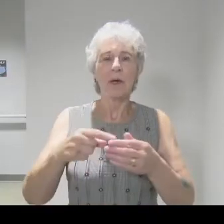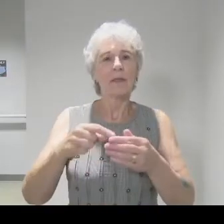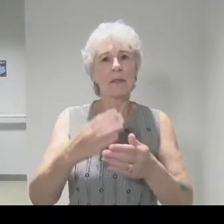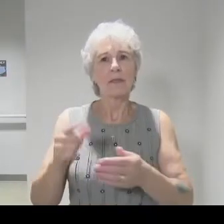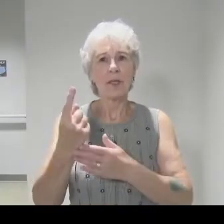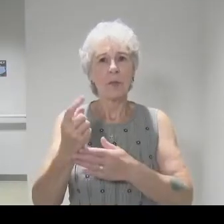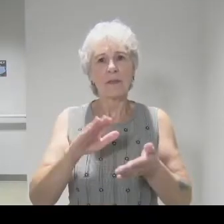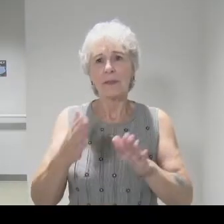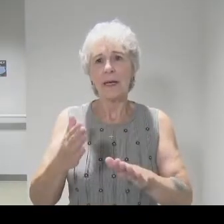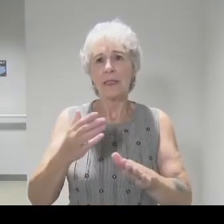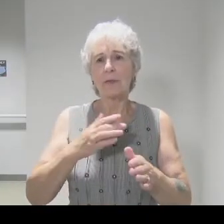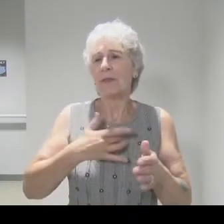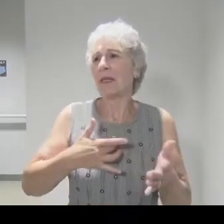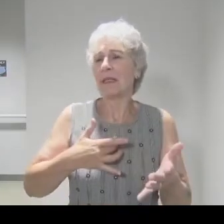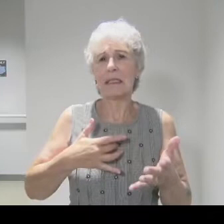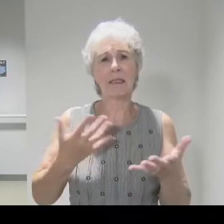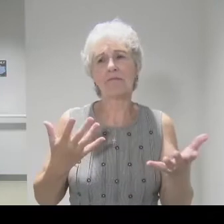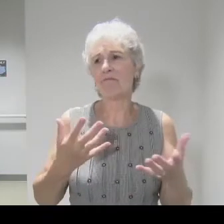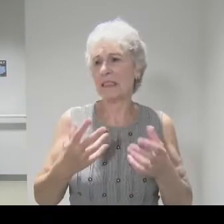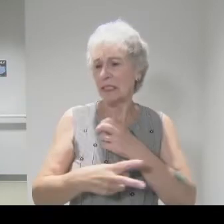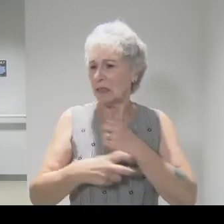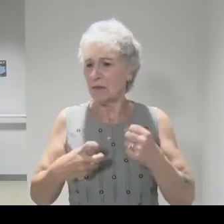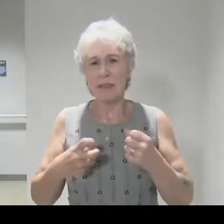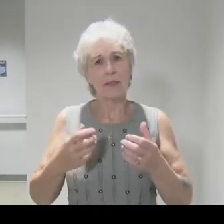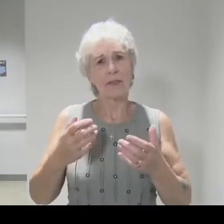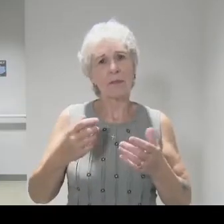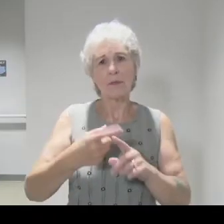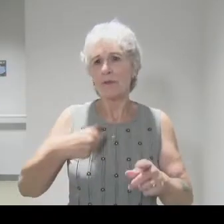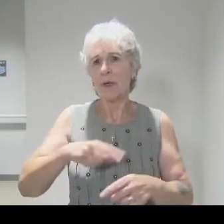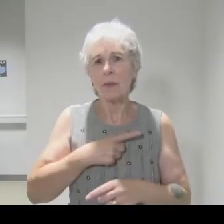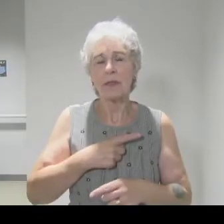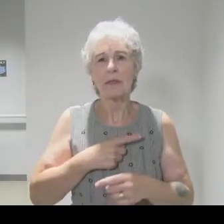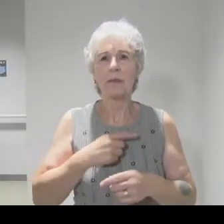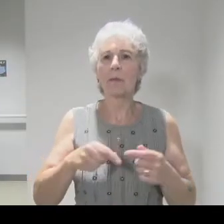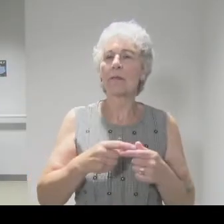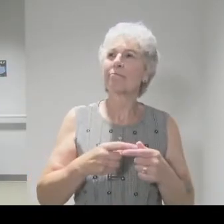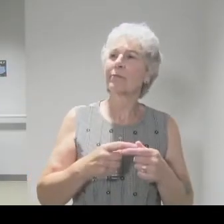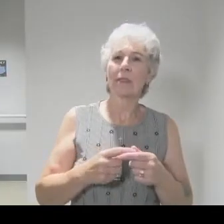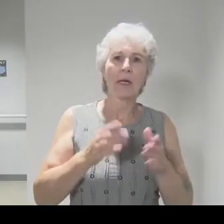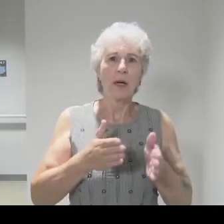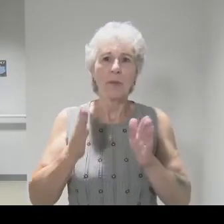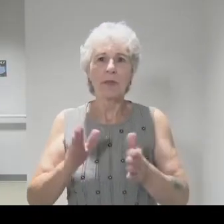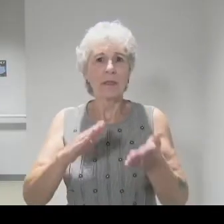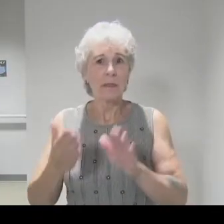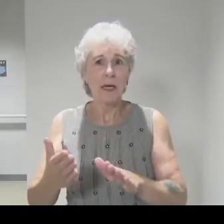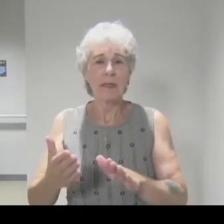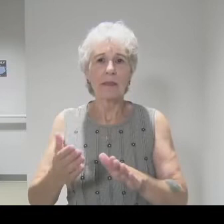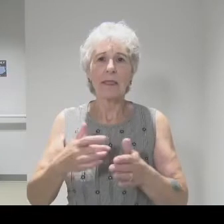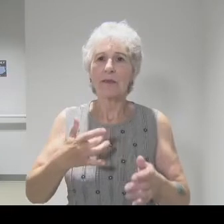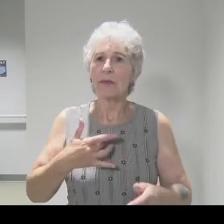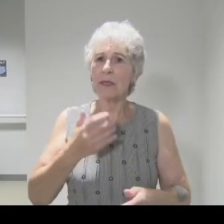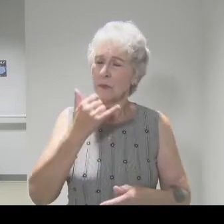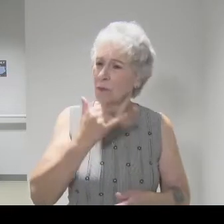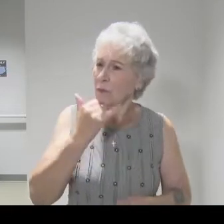robbed. That's why I know that the atheists are wrong, Lord. So when someone dies that I care about, it feels wrong.